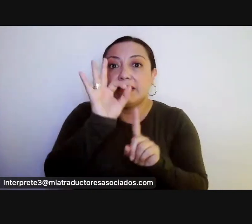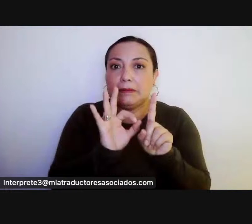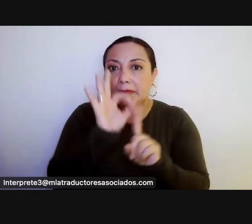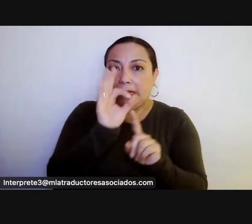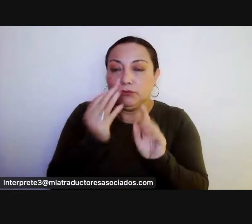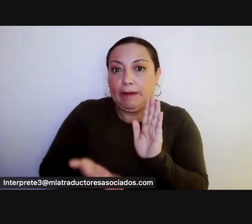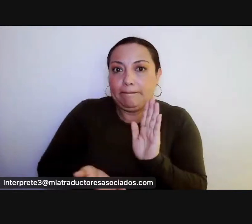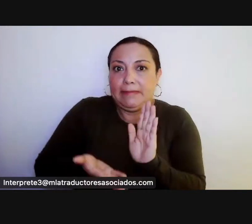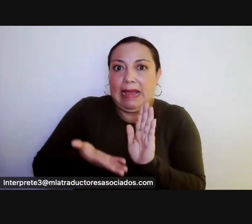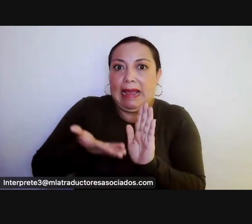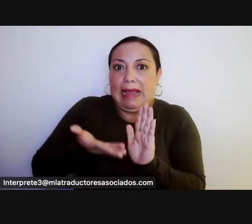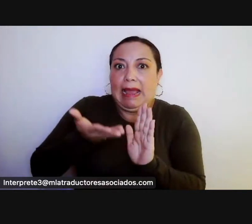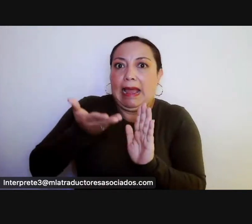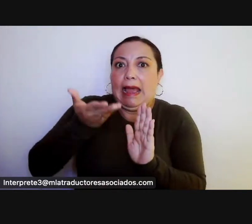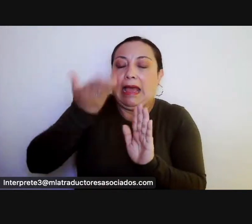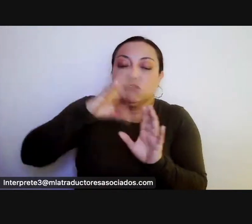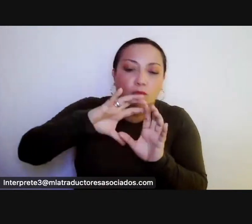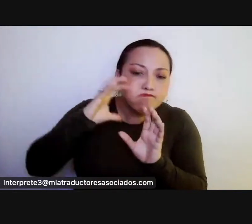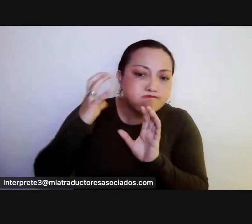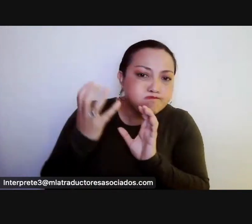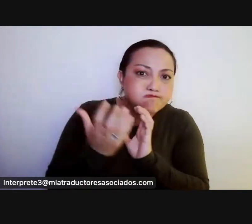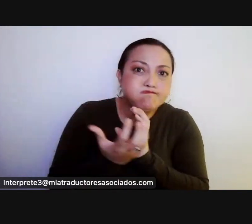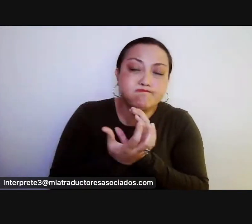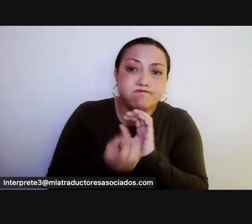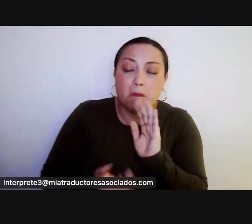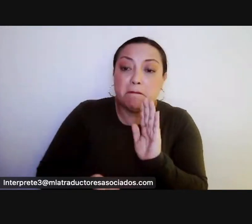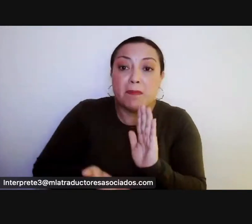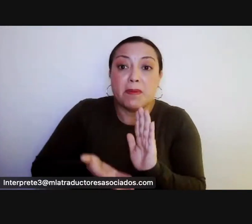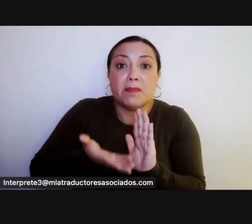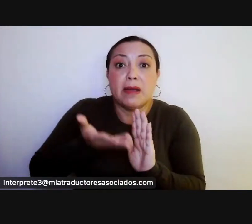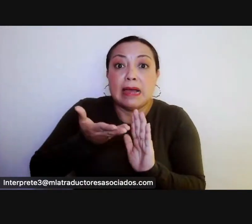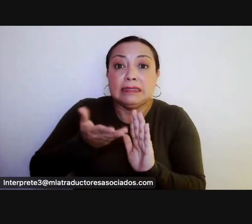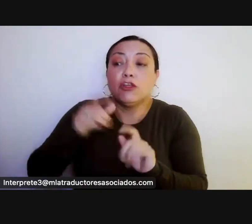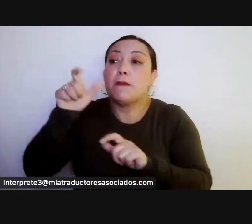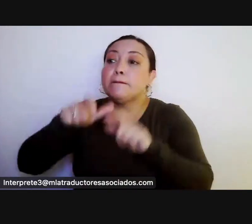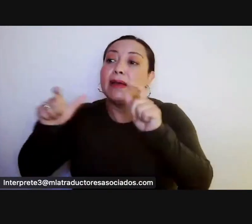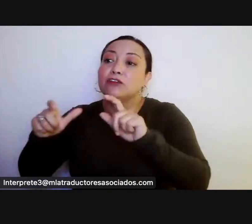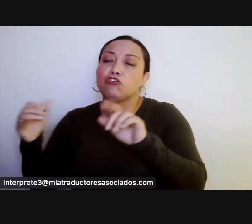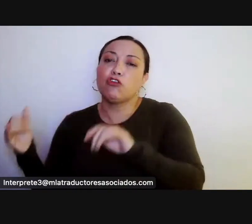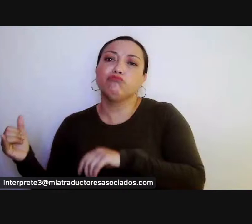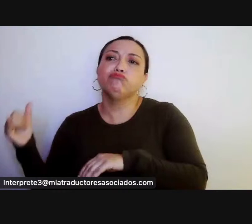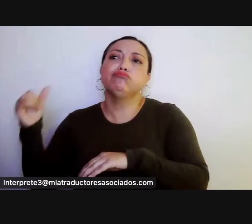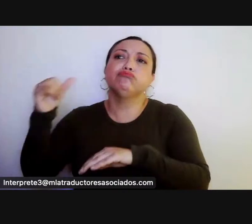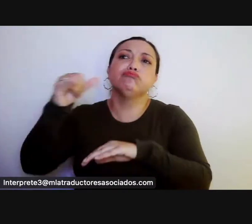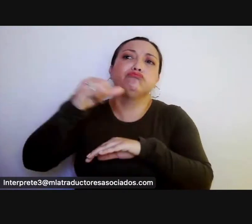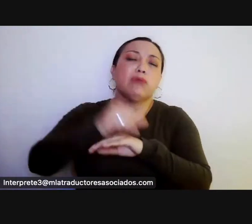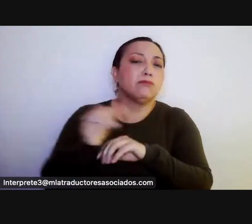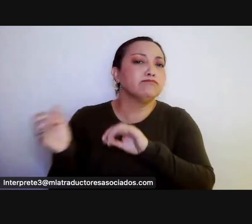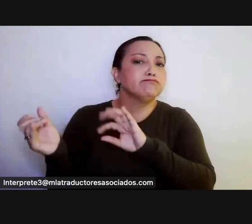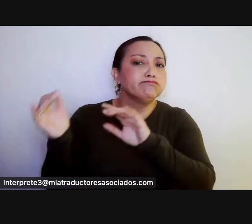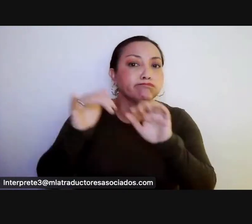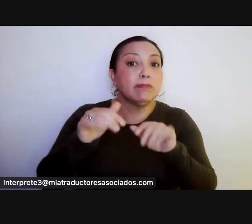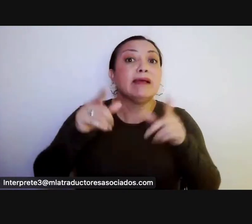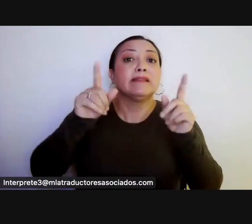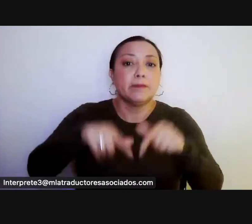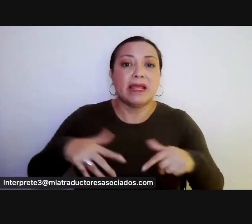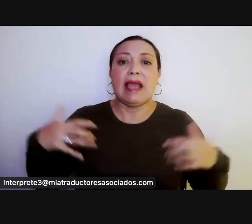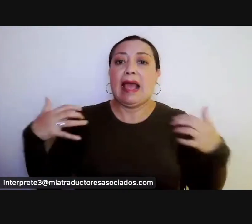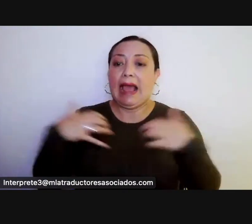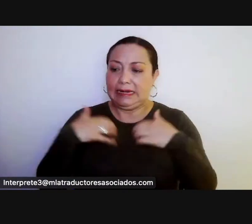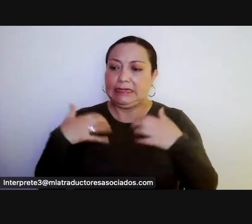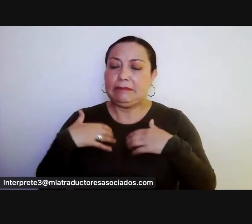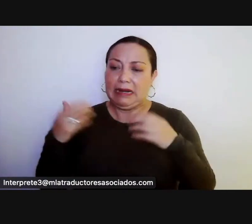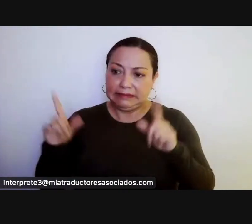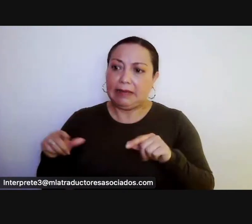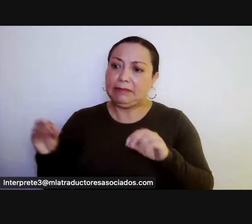since the climate change forces the displacement of people, but also wildlife